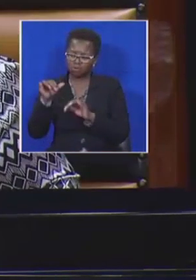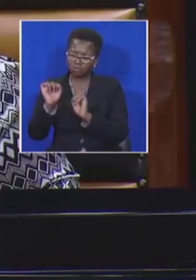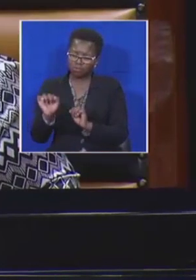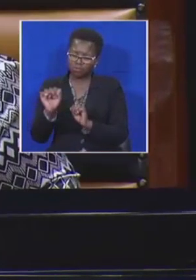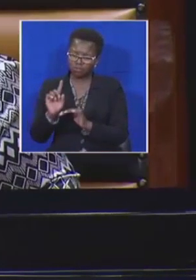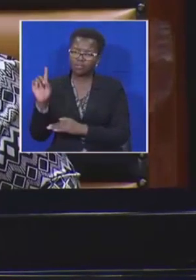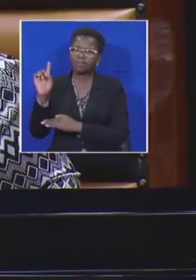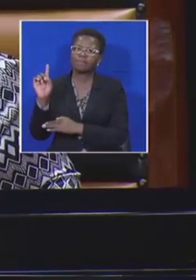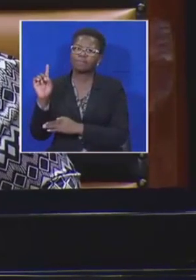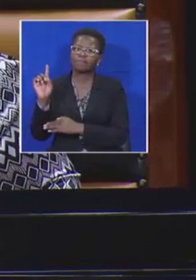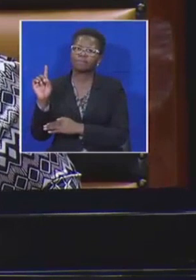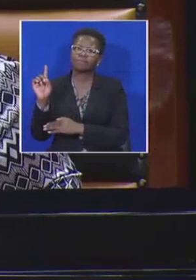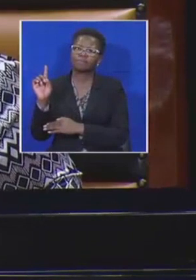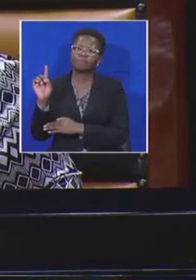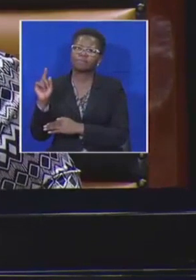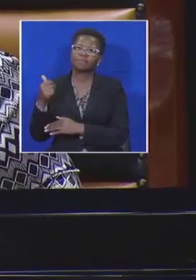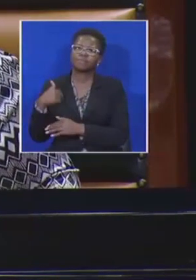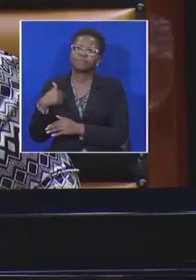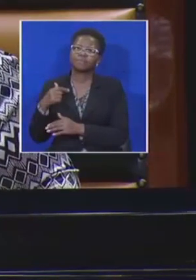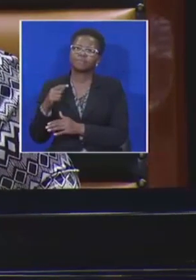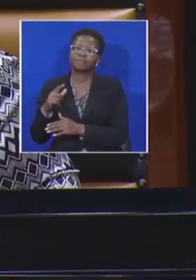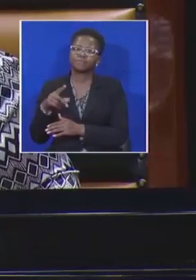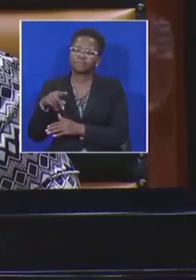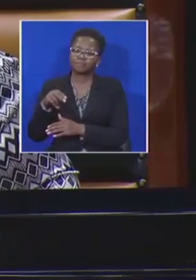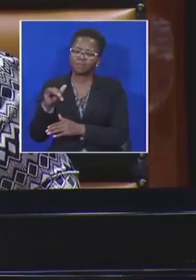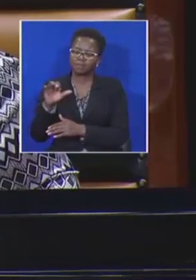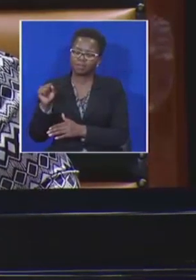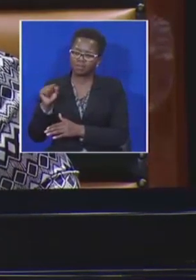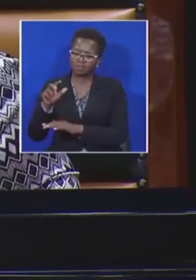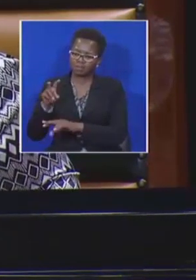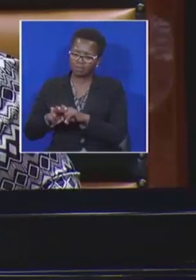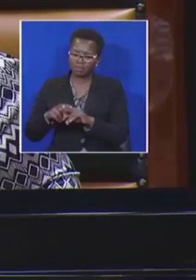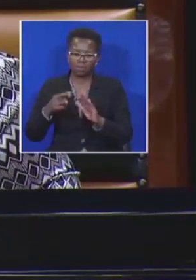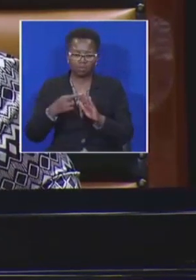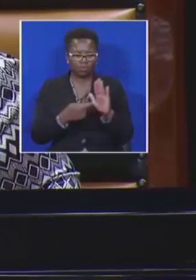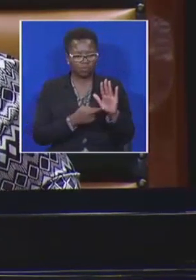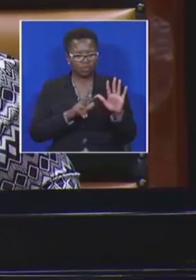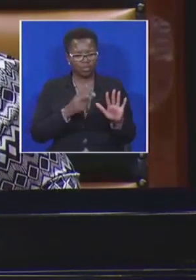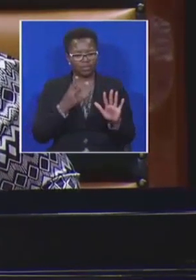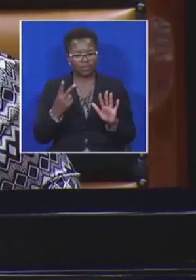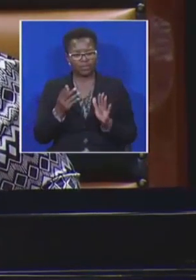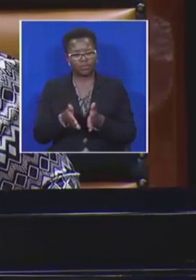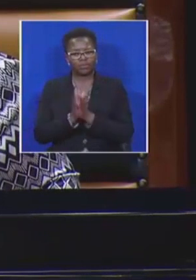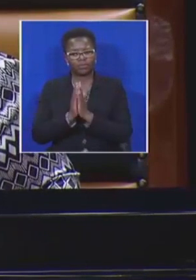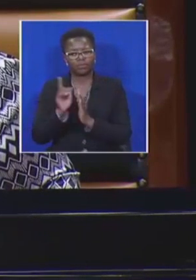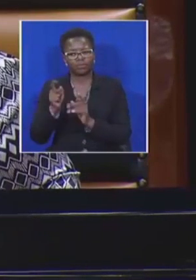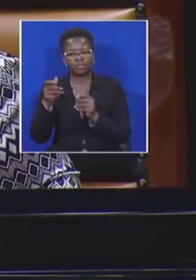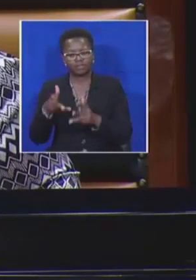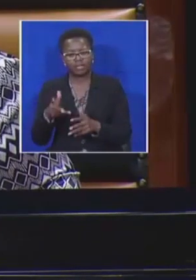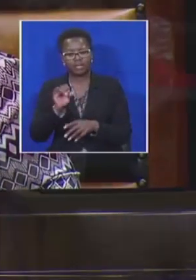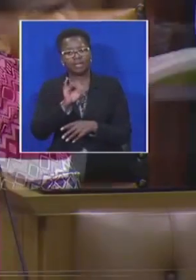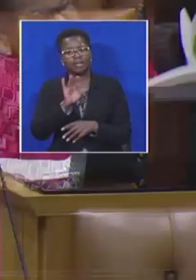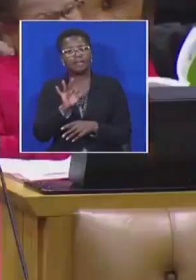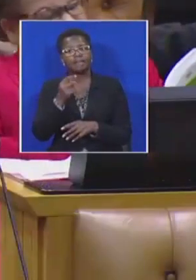on a point of order in accordance Honorable Paulson, with Rule please. number 82, and to ask the Speaker to say if